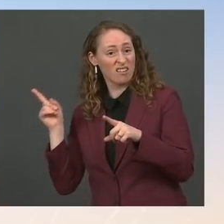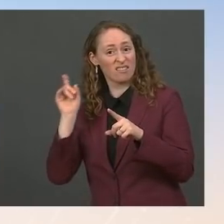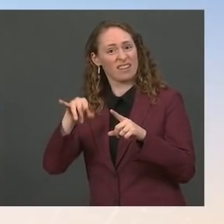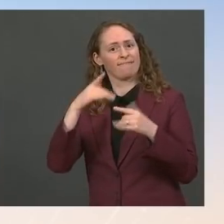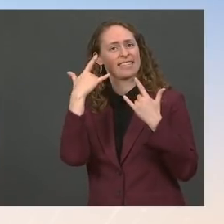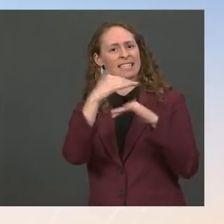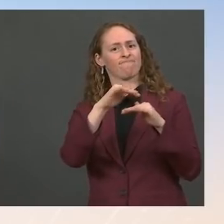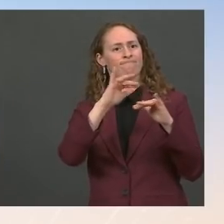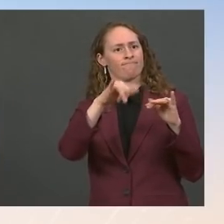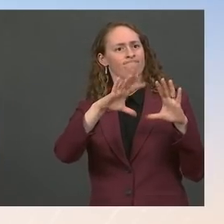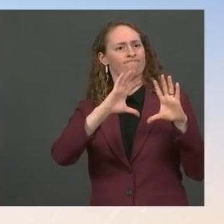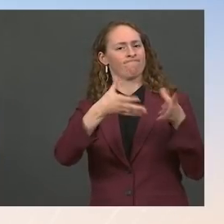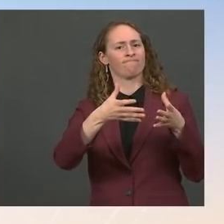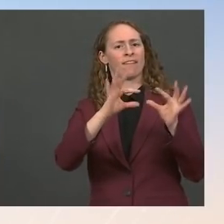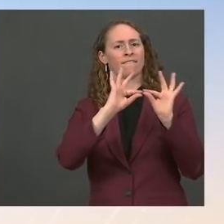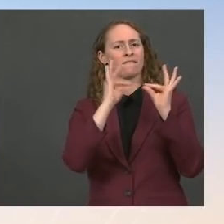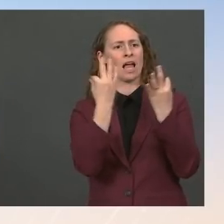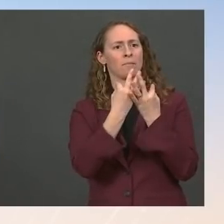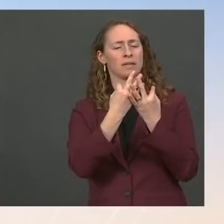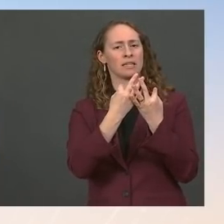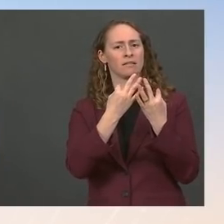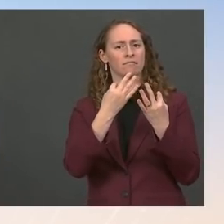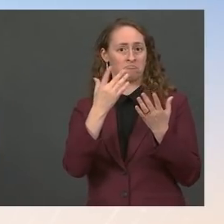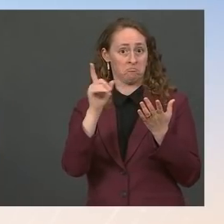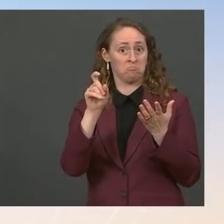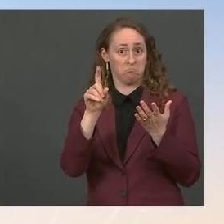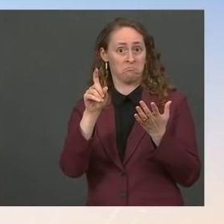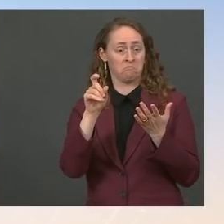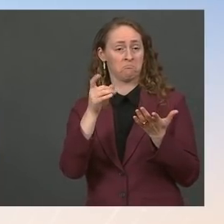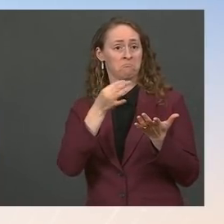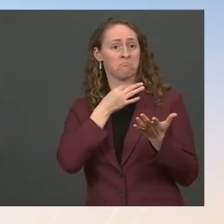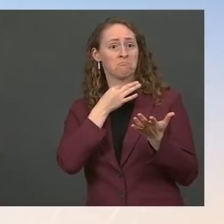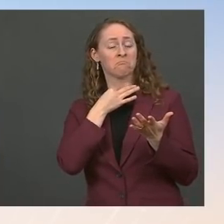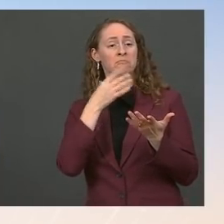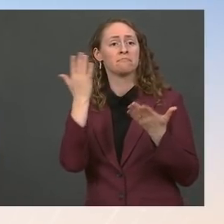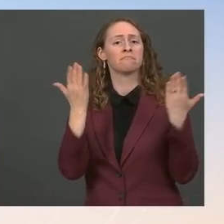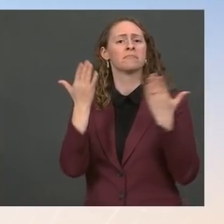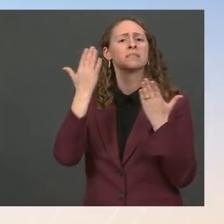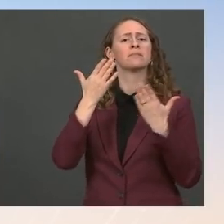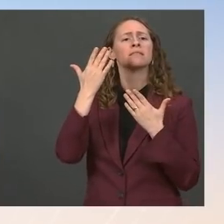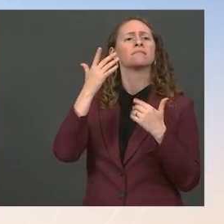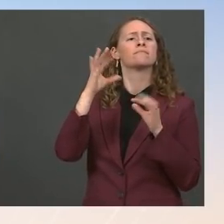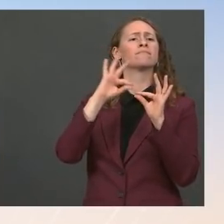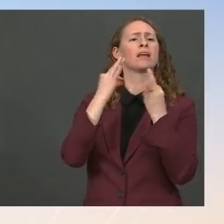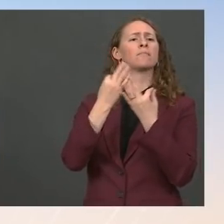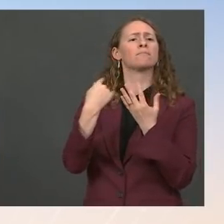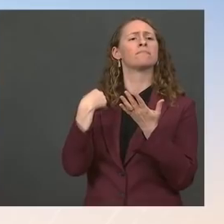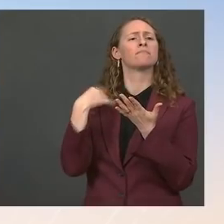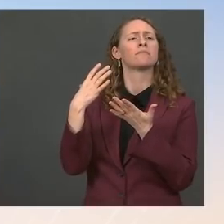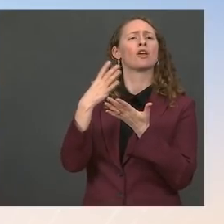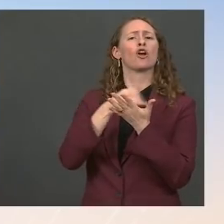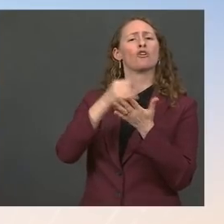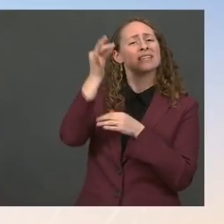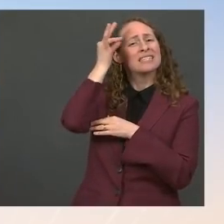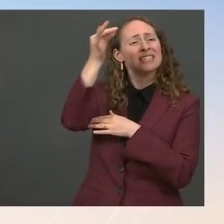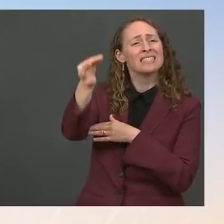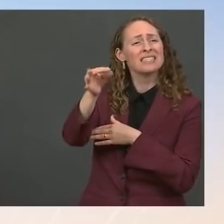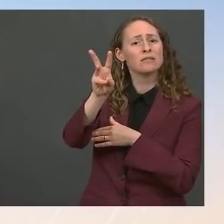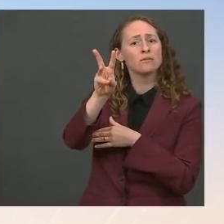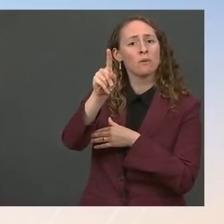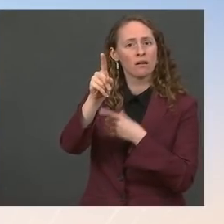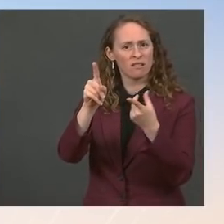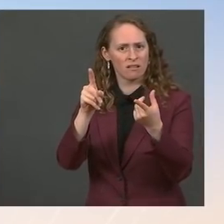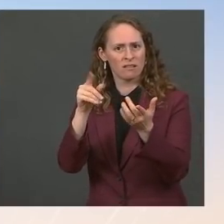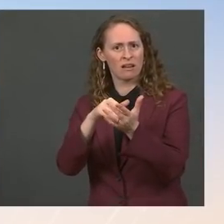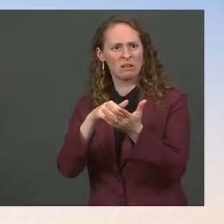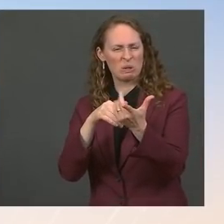making less than $60,000? And what would you say to families who say they just missed the cut and they need those benefits? Well, there's a lot of proposals that are